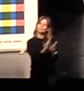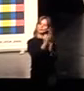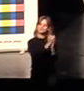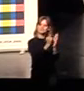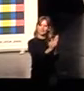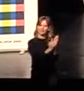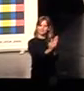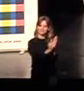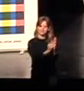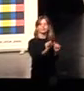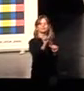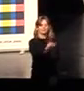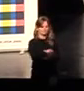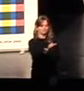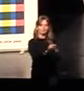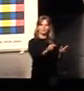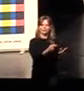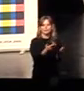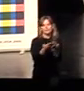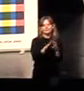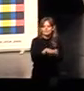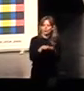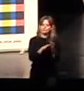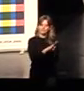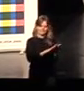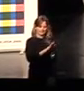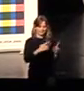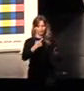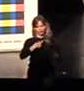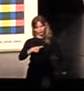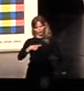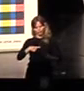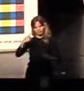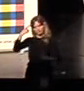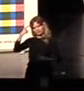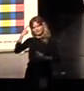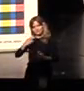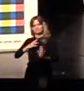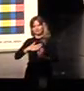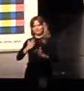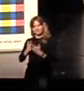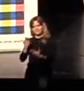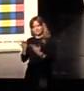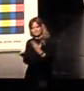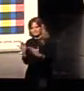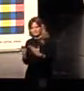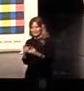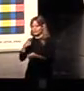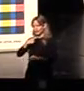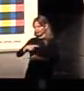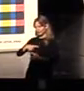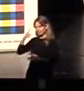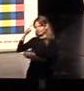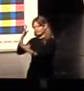based on the idea that you agree ze en you mijn artsen in mijn dfs super uw site over